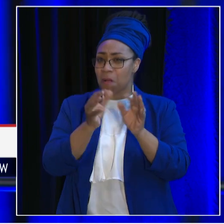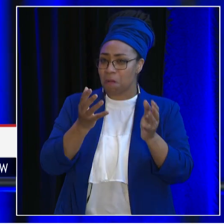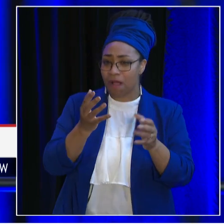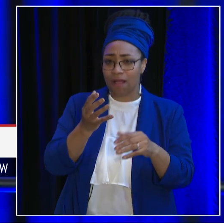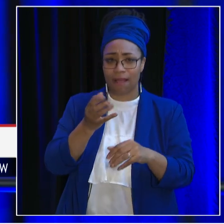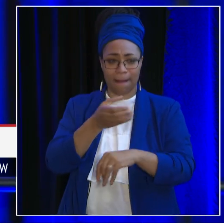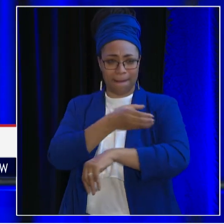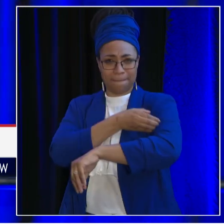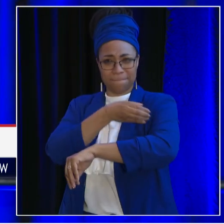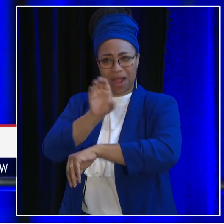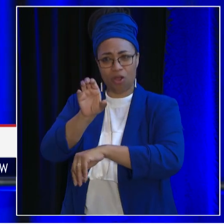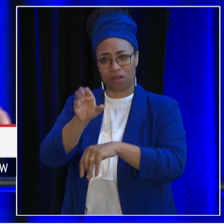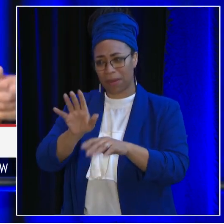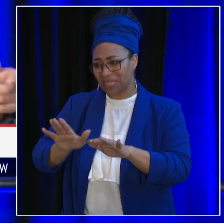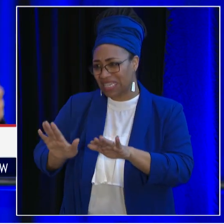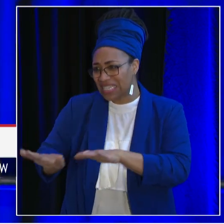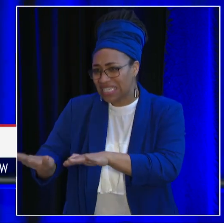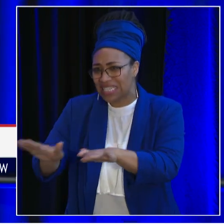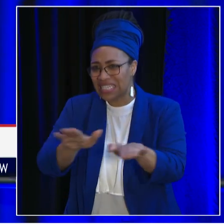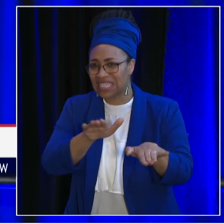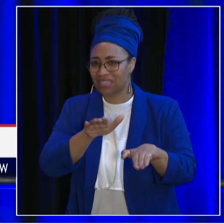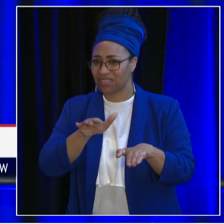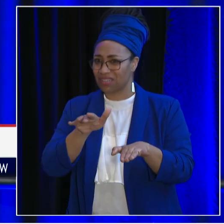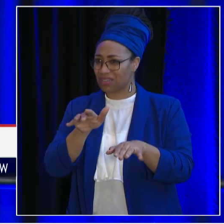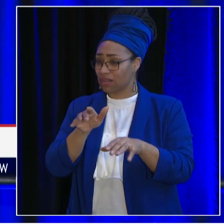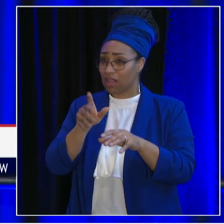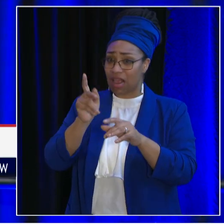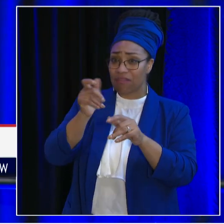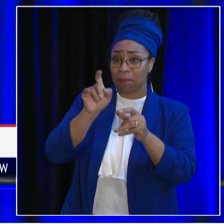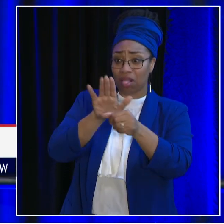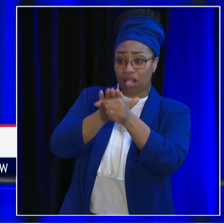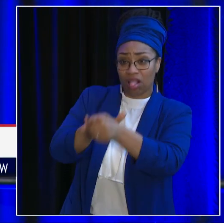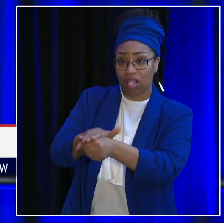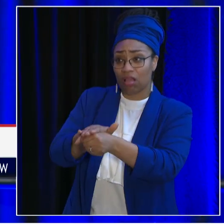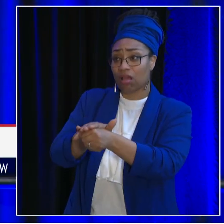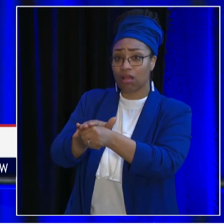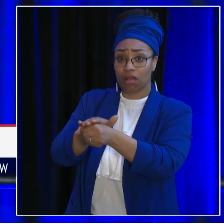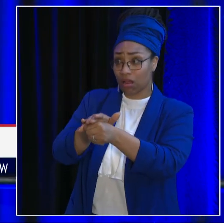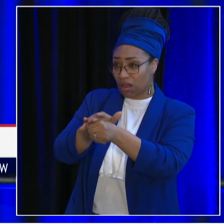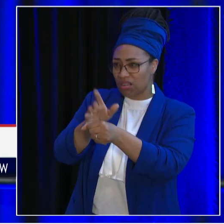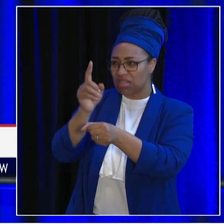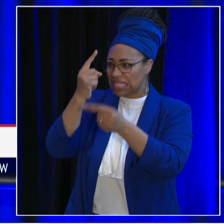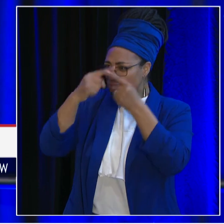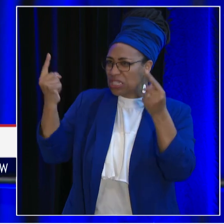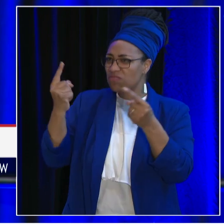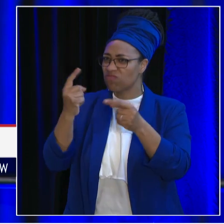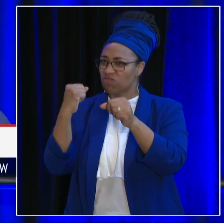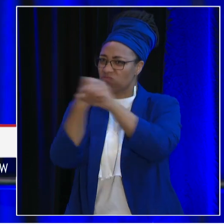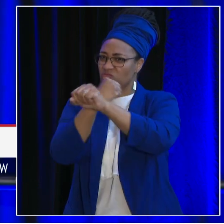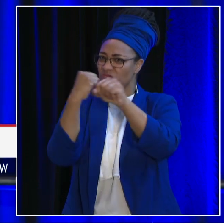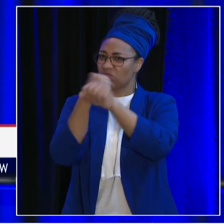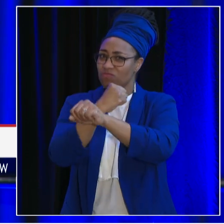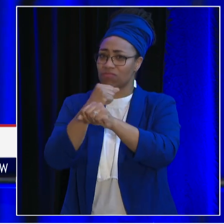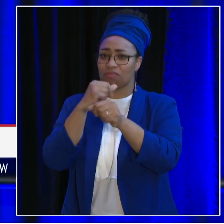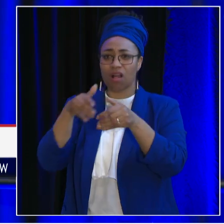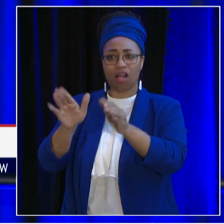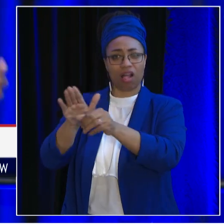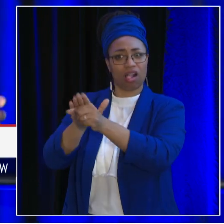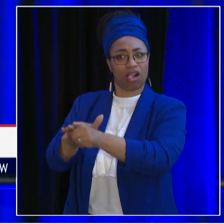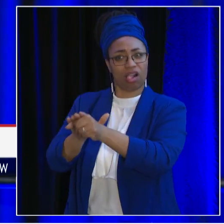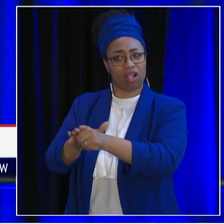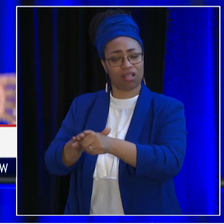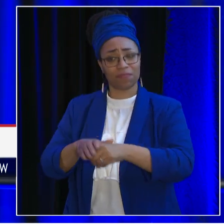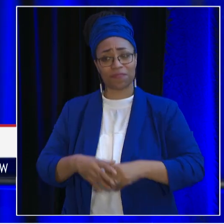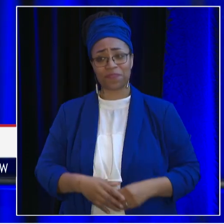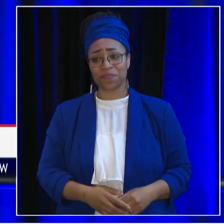to oppress people who disagree with them, working to subvert democracy in order to push the